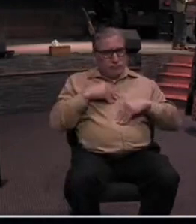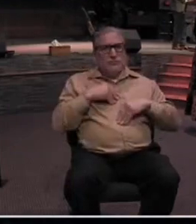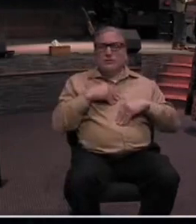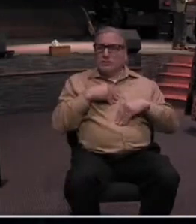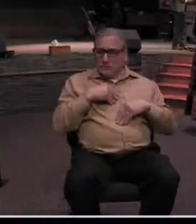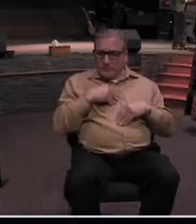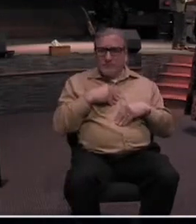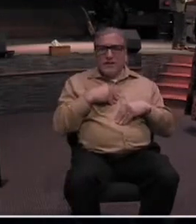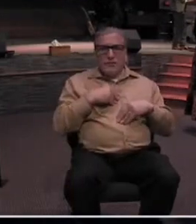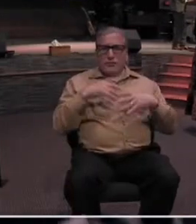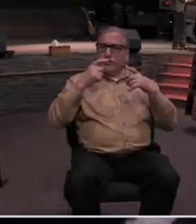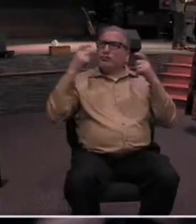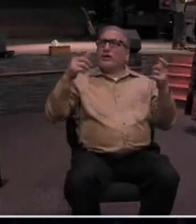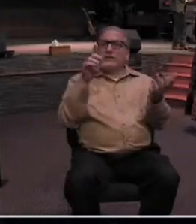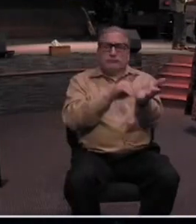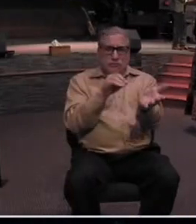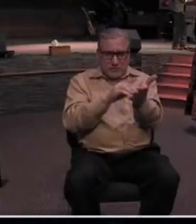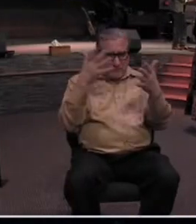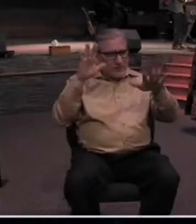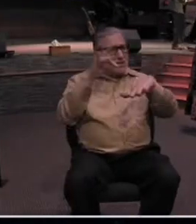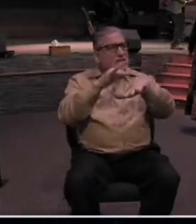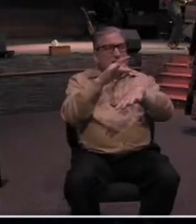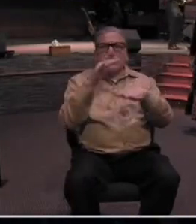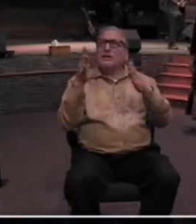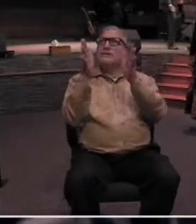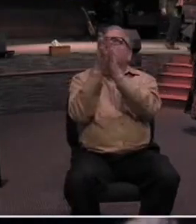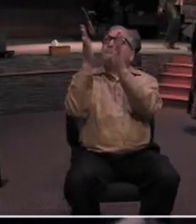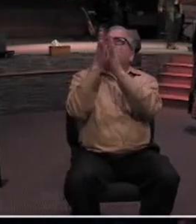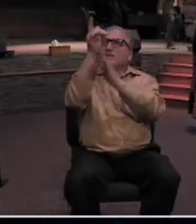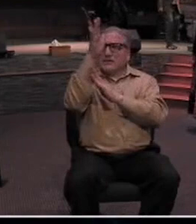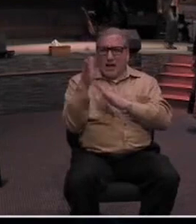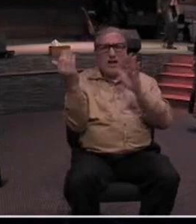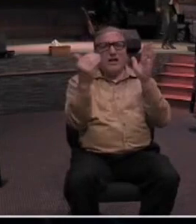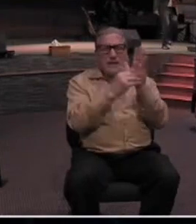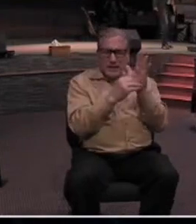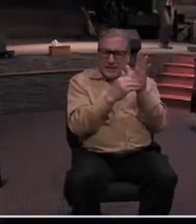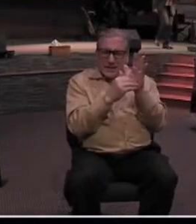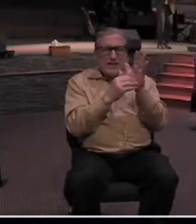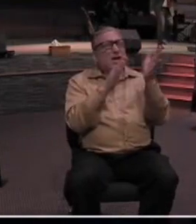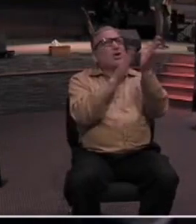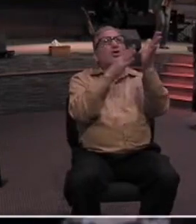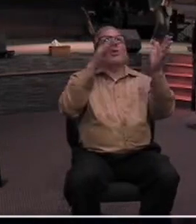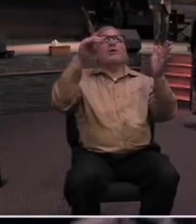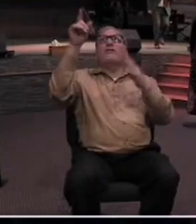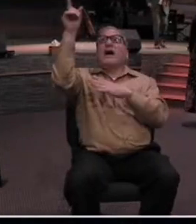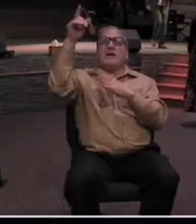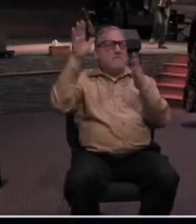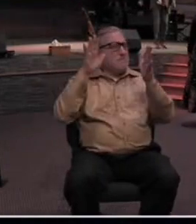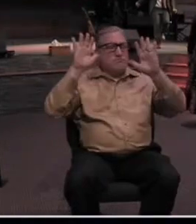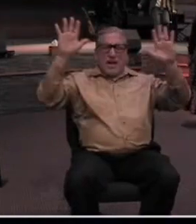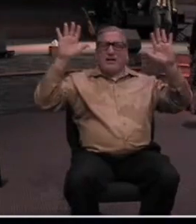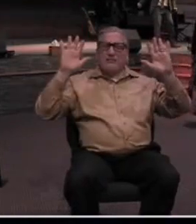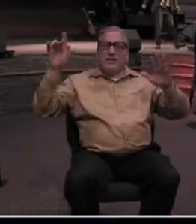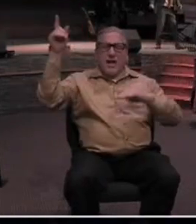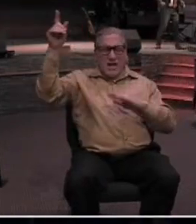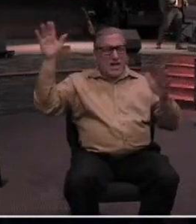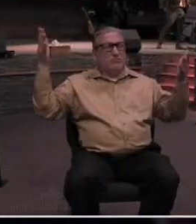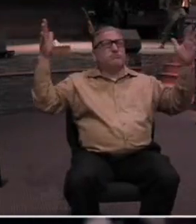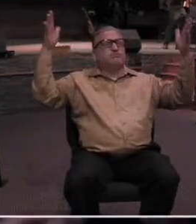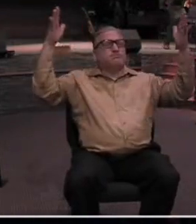already touched you. Somebody begin to give God praise once again. I wonder, can you begin to glorify Him and magnify Him?